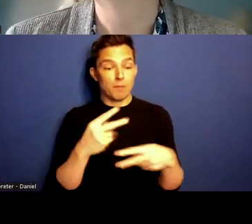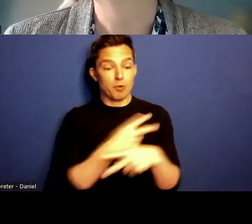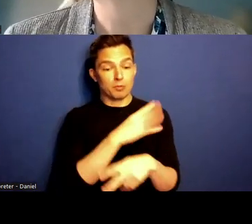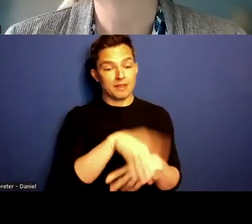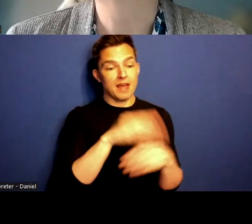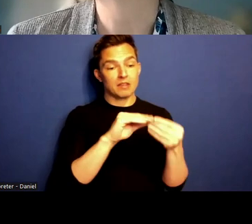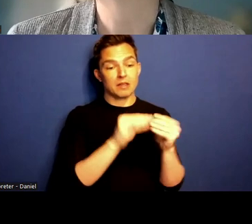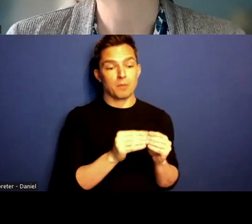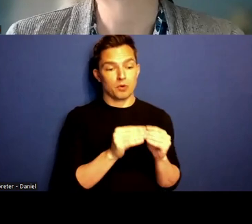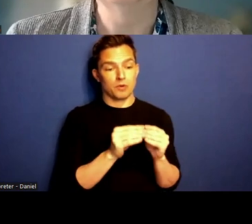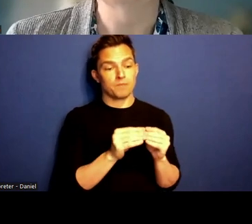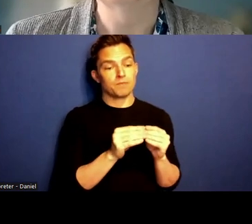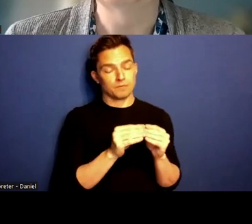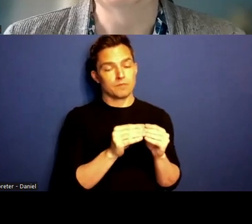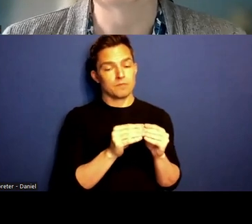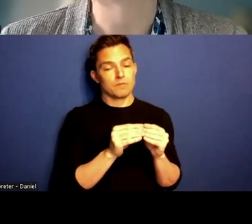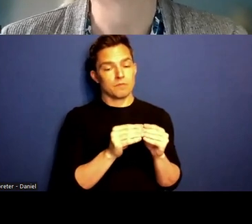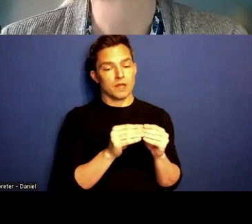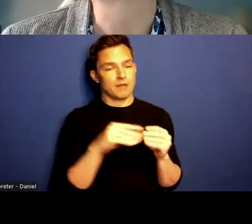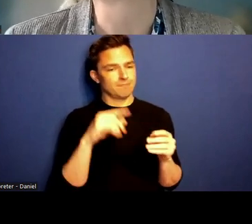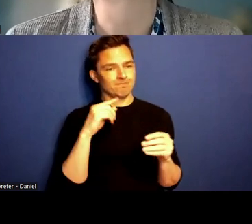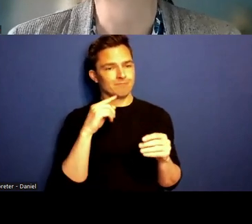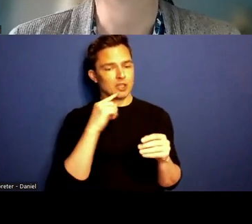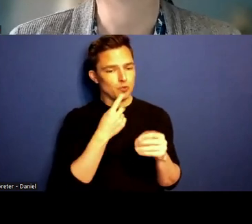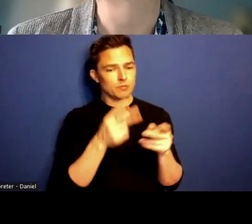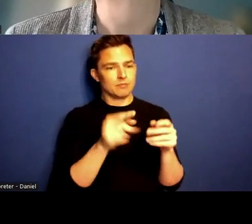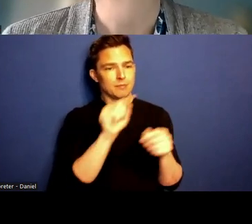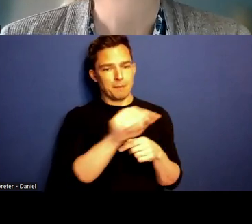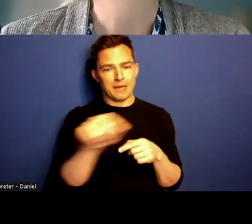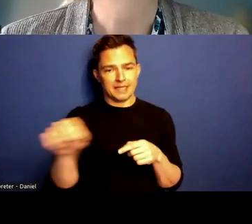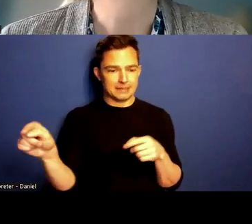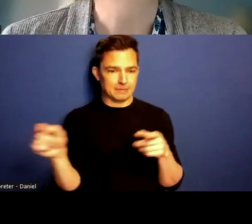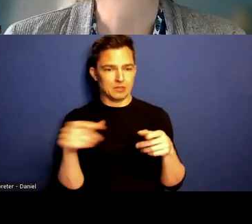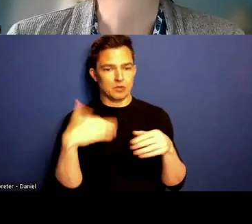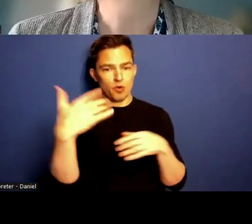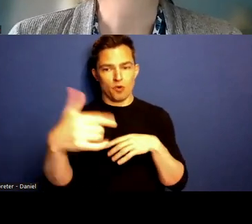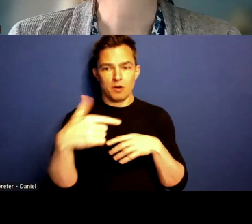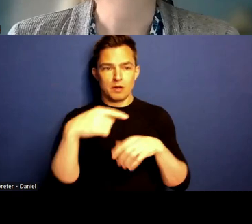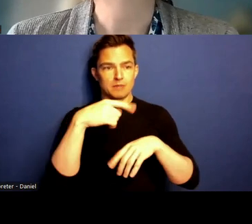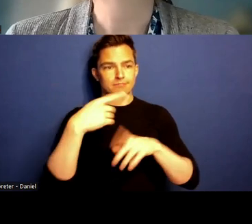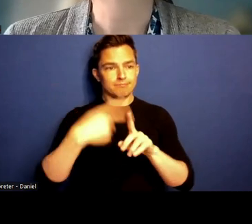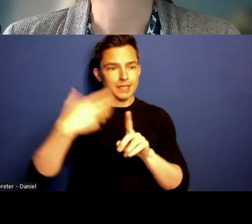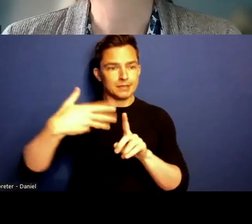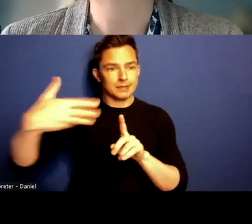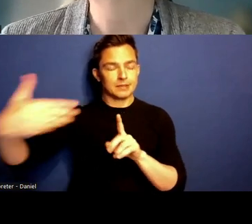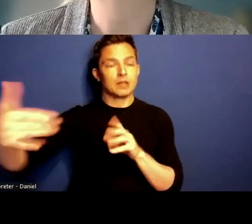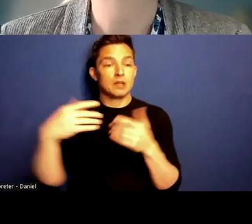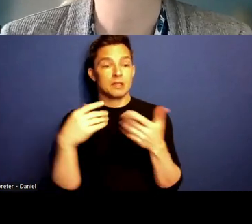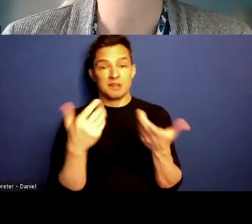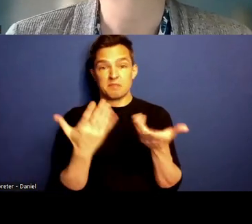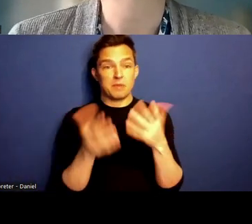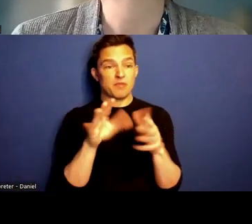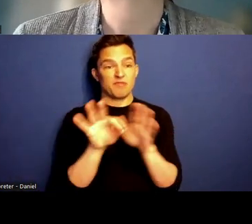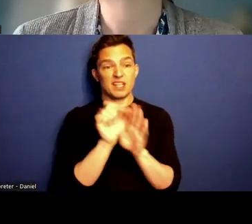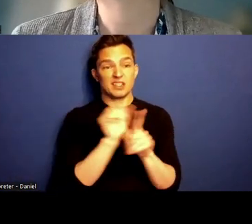of acute placements over the course of months, then you may very likely find a situation where